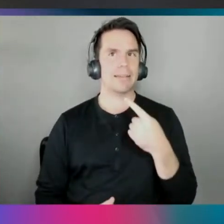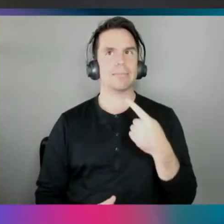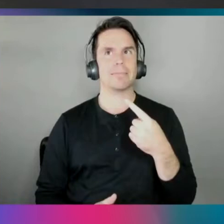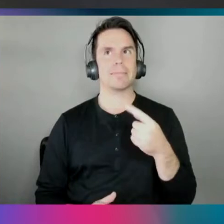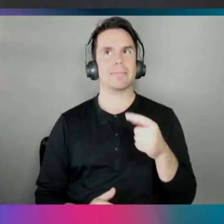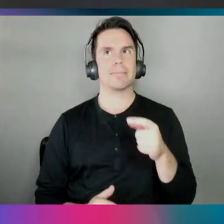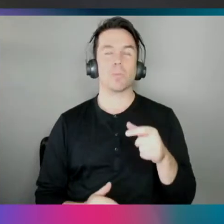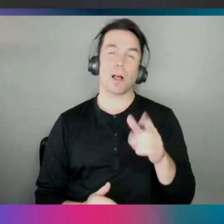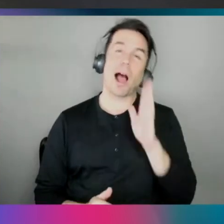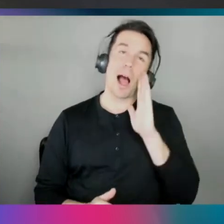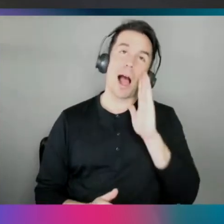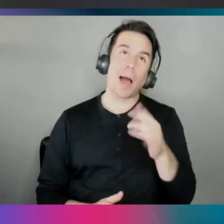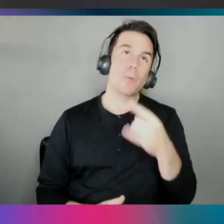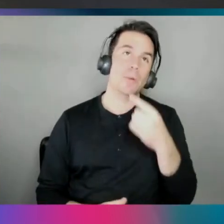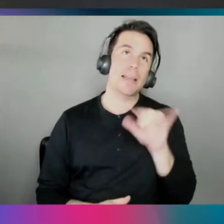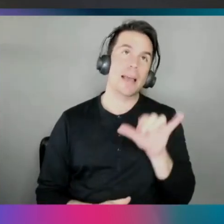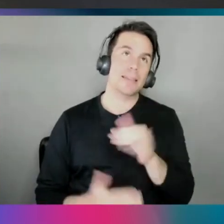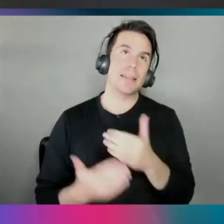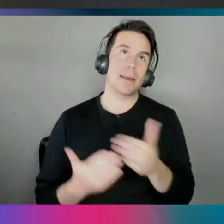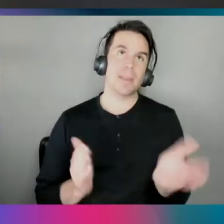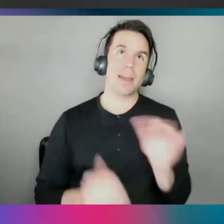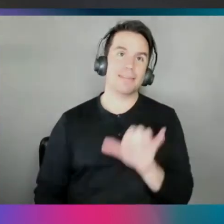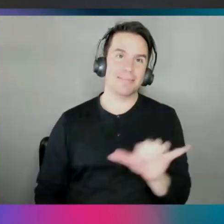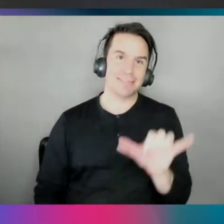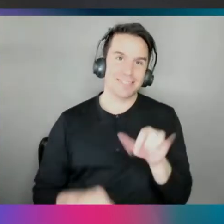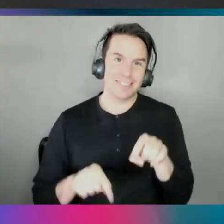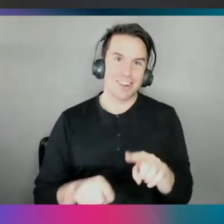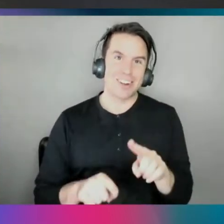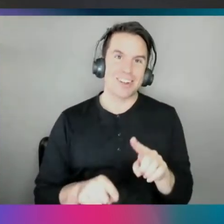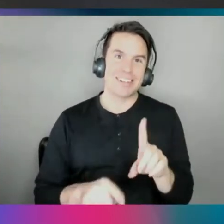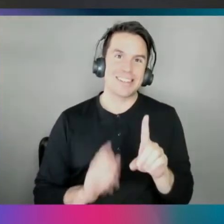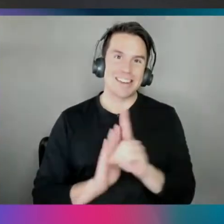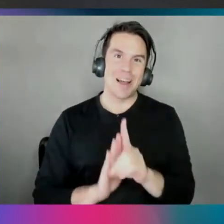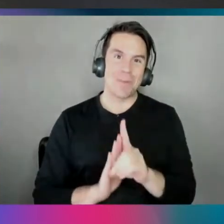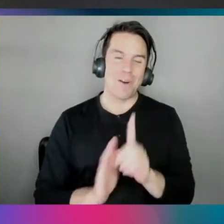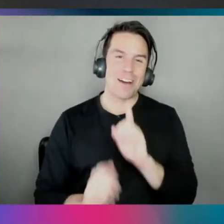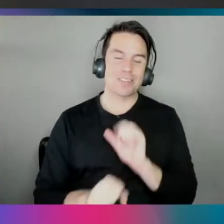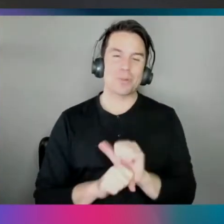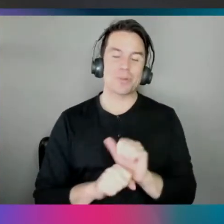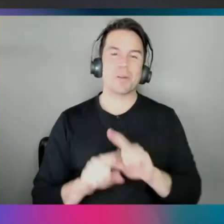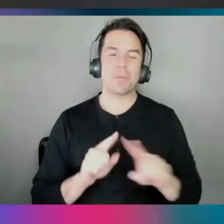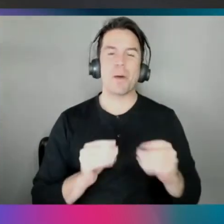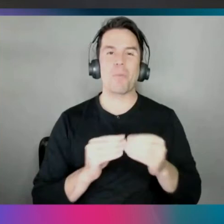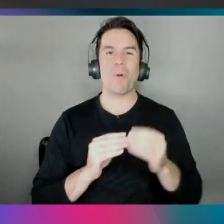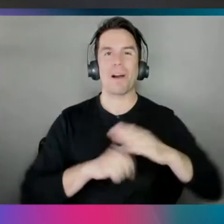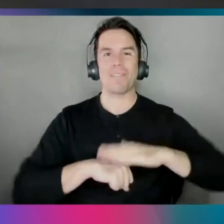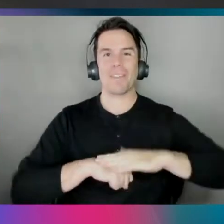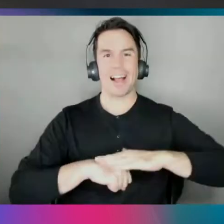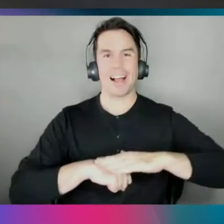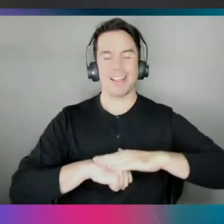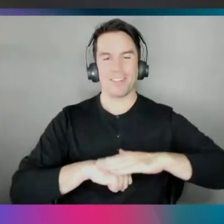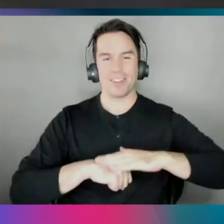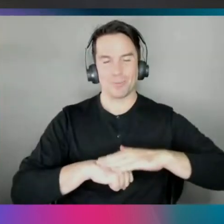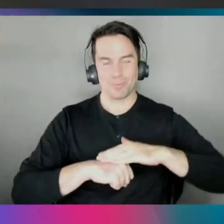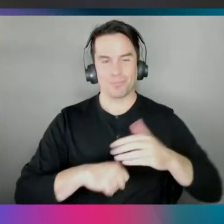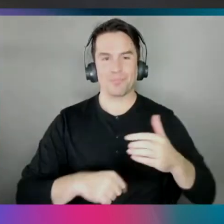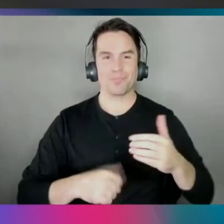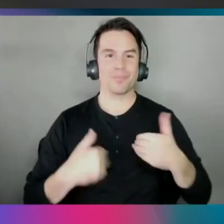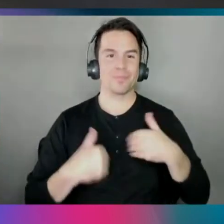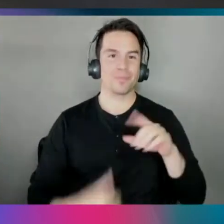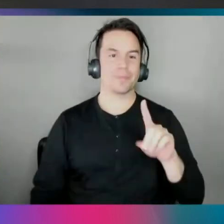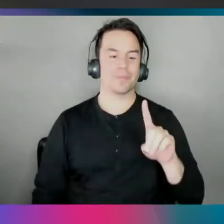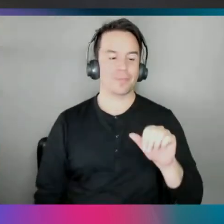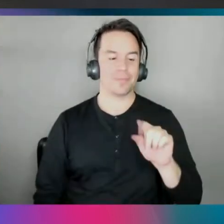when I go through the through the demo, actually. But just at a high level, we have our data engineers working with our data